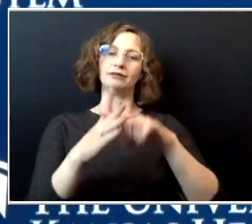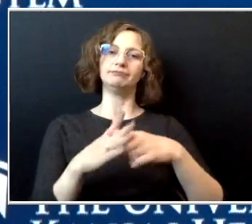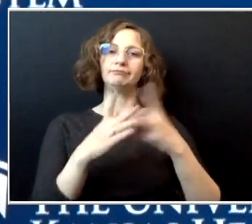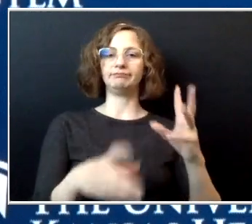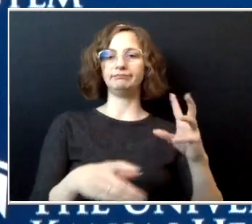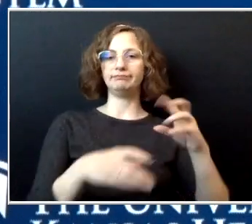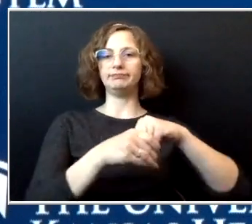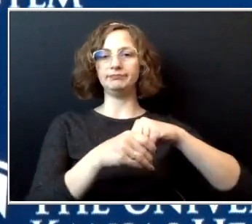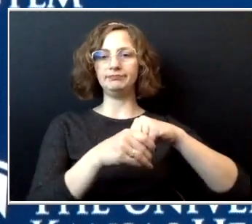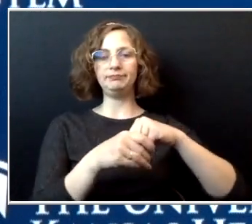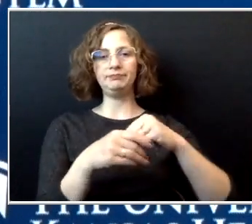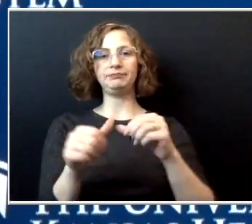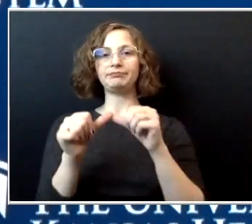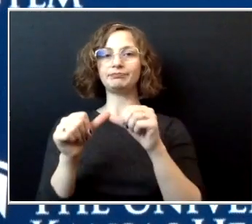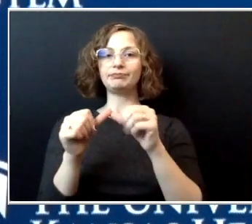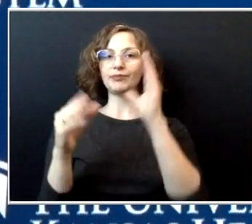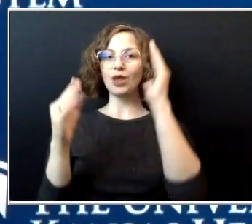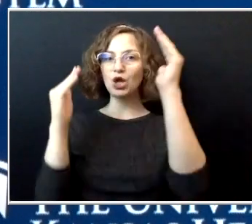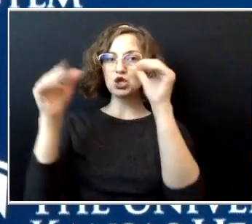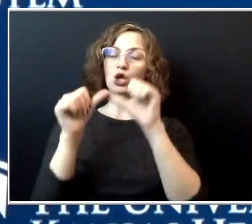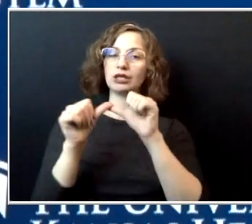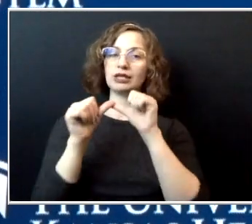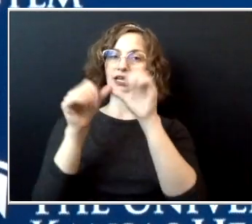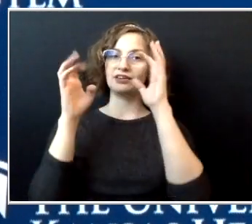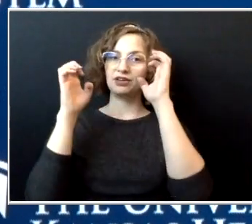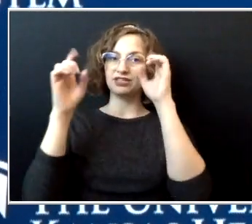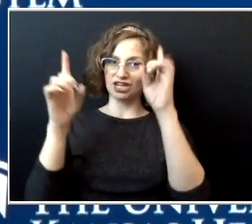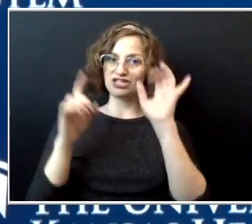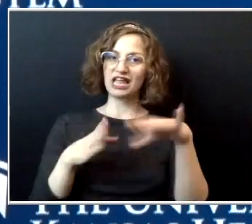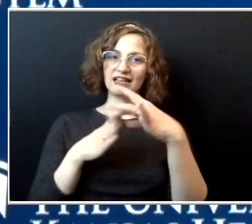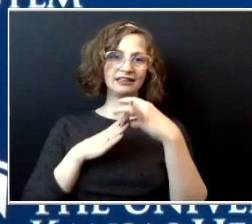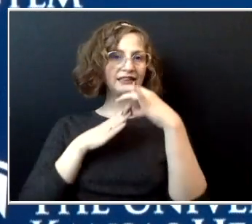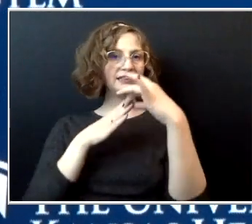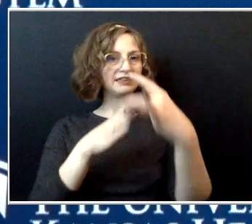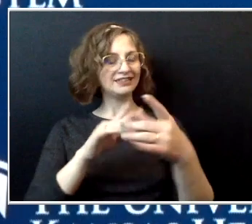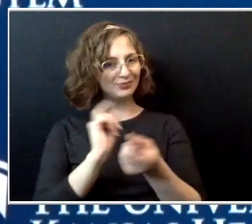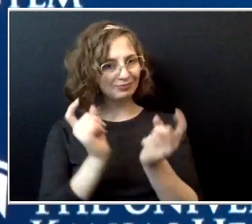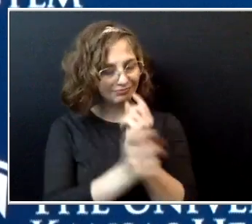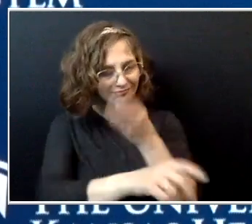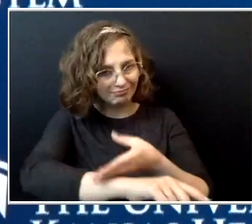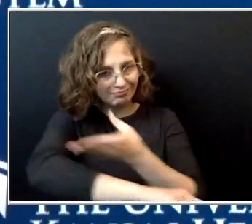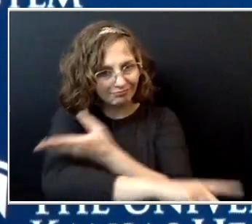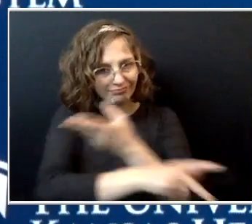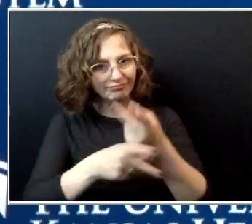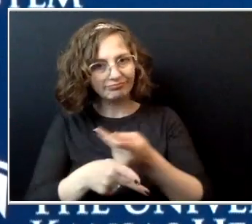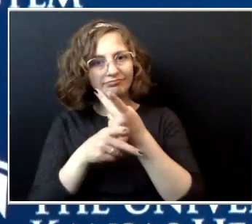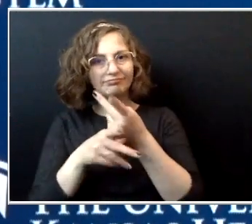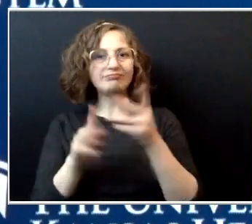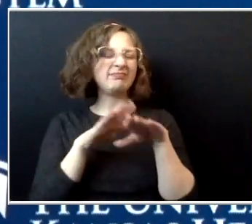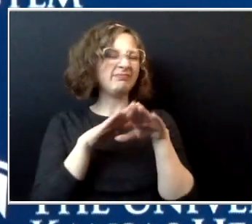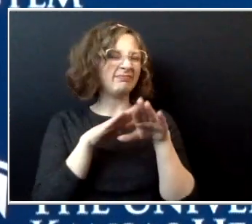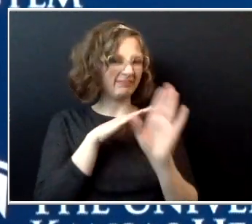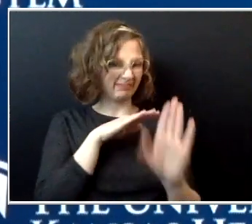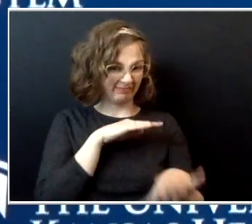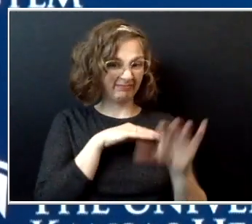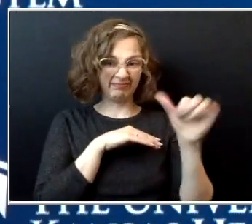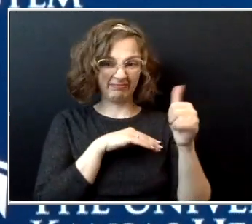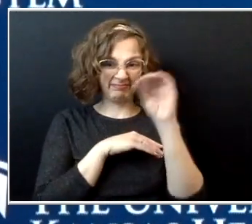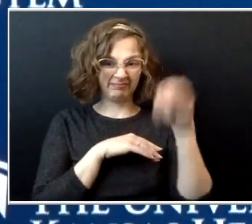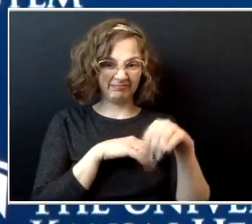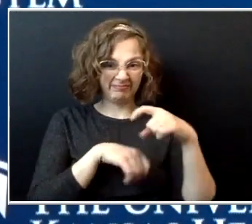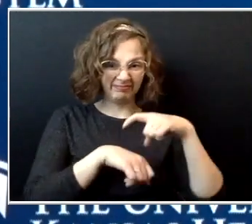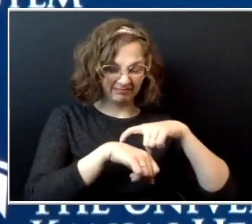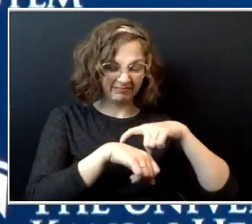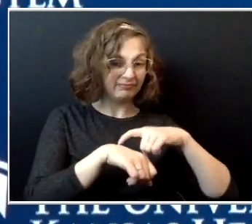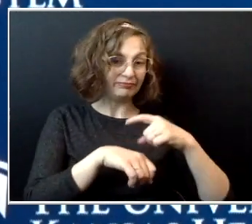education improves actually leads to change and improves care less than 10% of the time. We have flipped that, and our data has